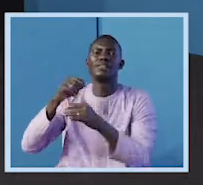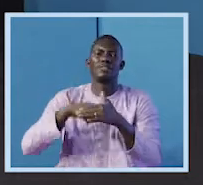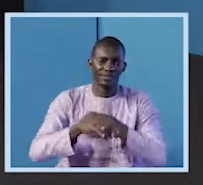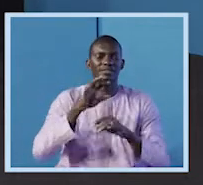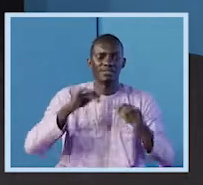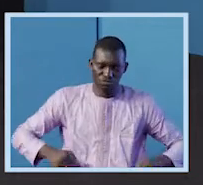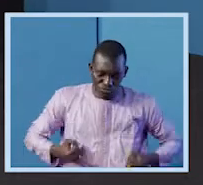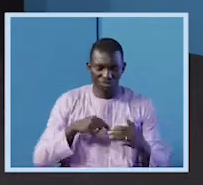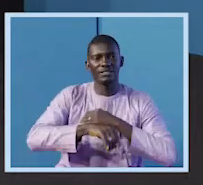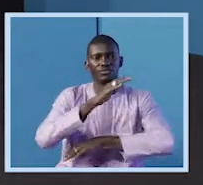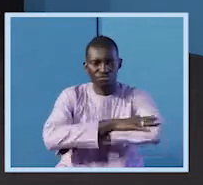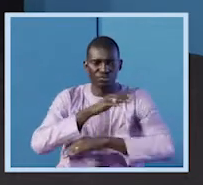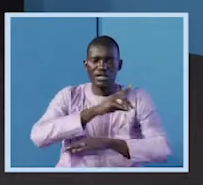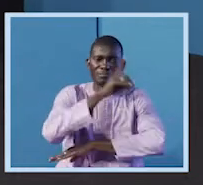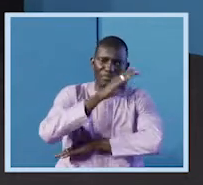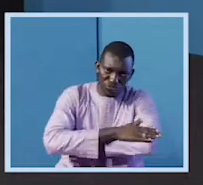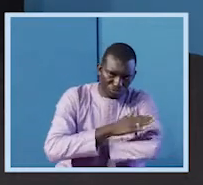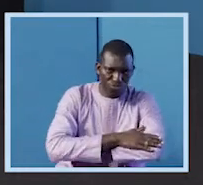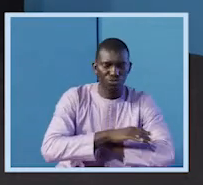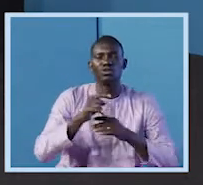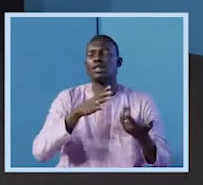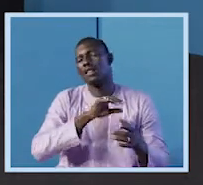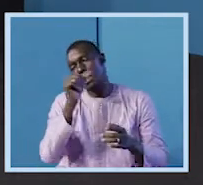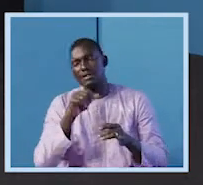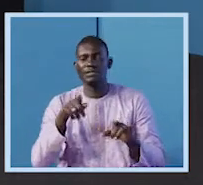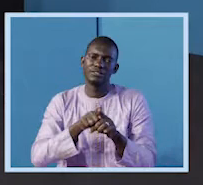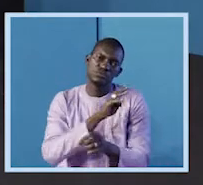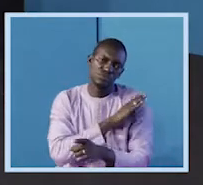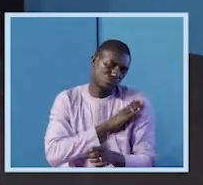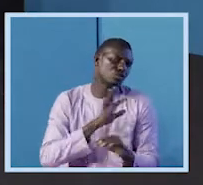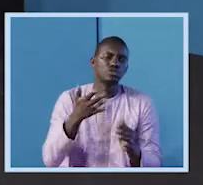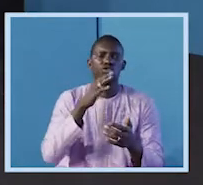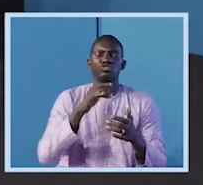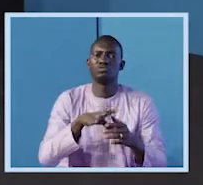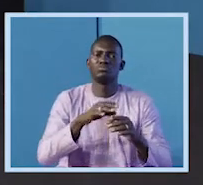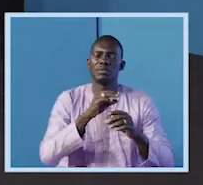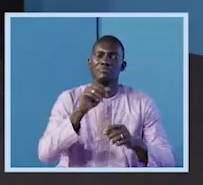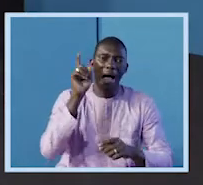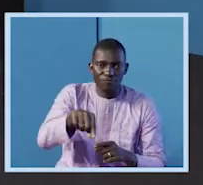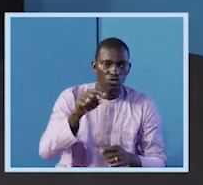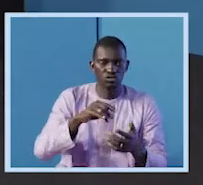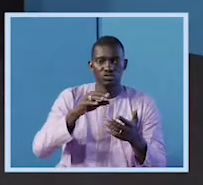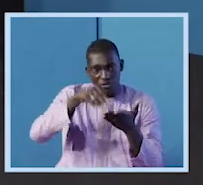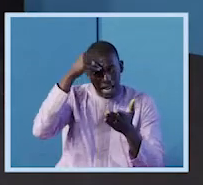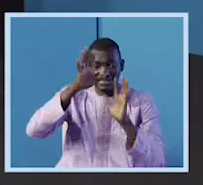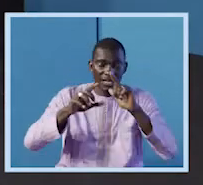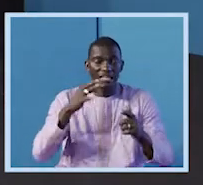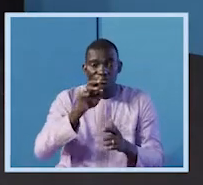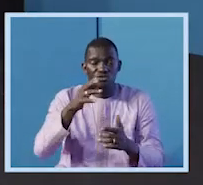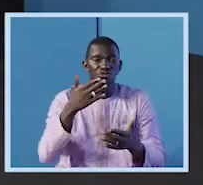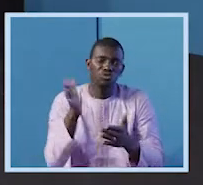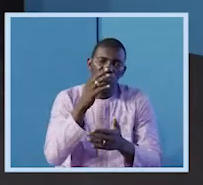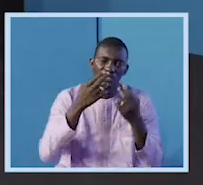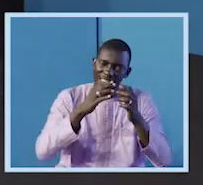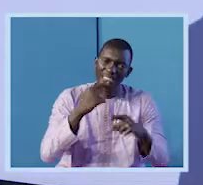in schools, in primary schools, and also it's also going to be mandatory. Like if you go